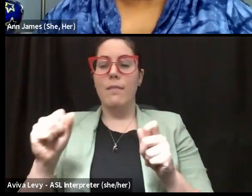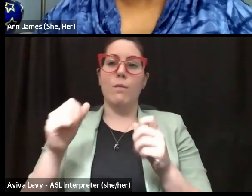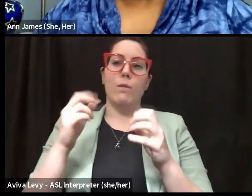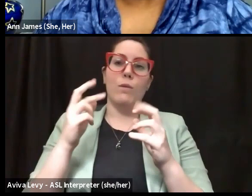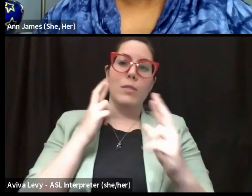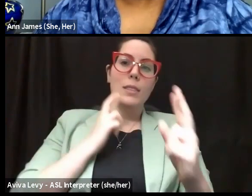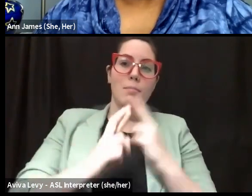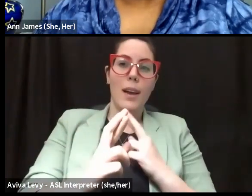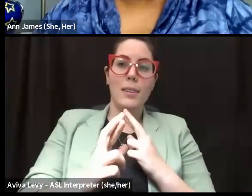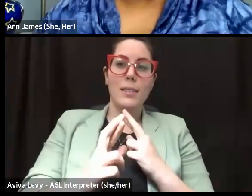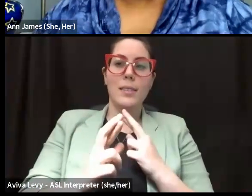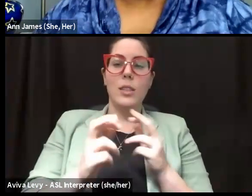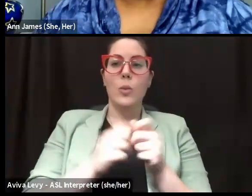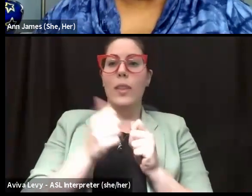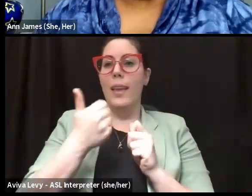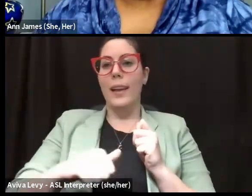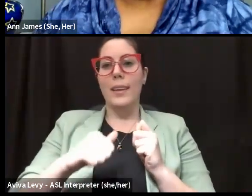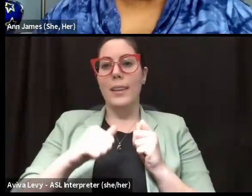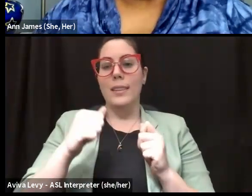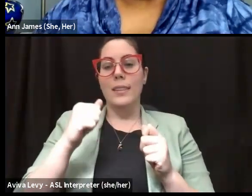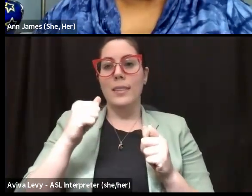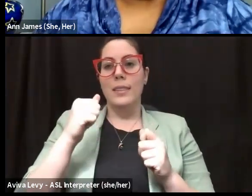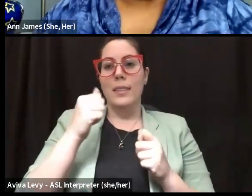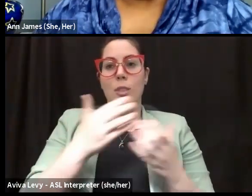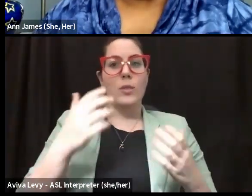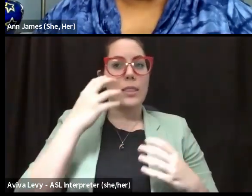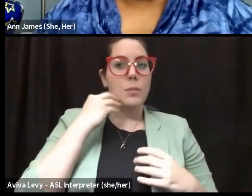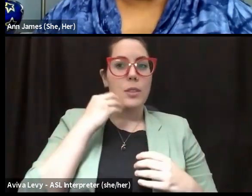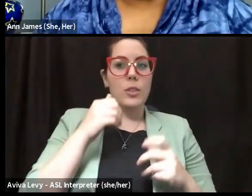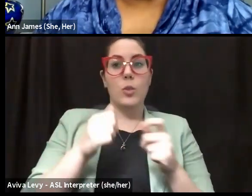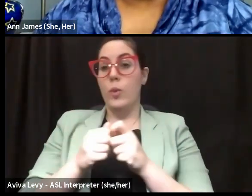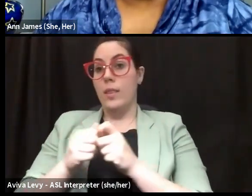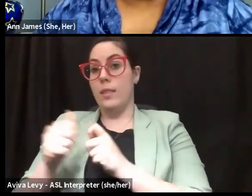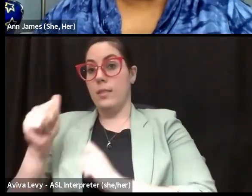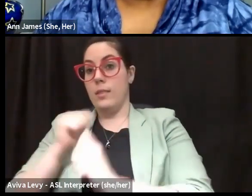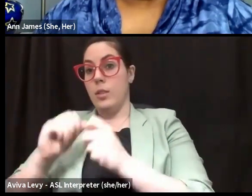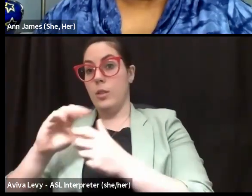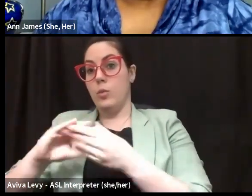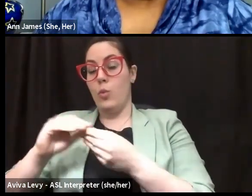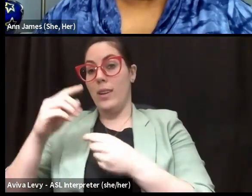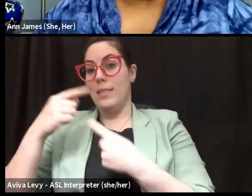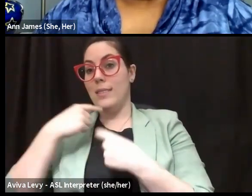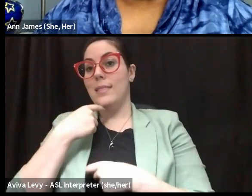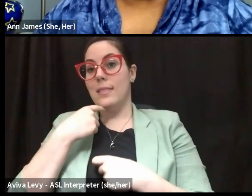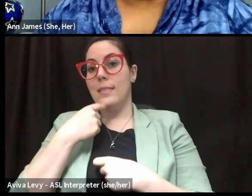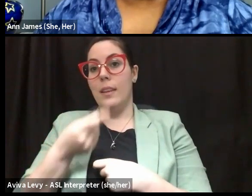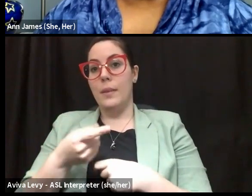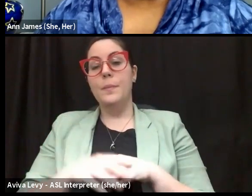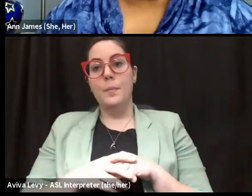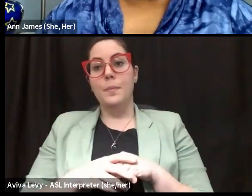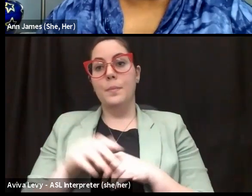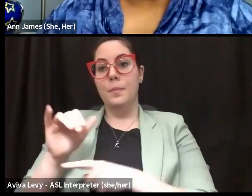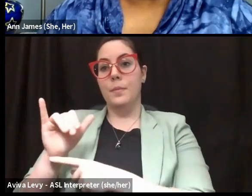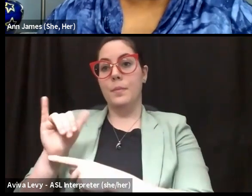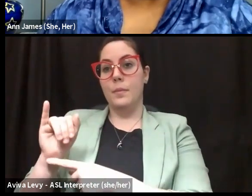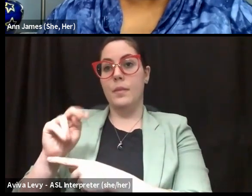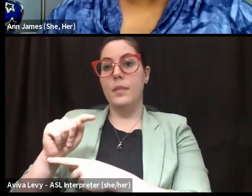that we treat moments of all other movement-based storytelling. Intimacy choreographers endeavor to respect the